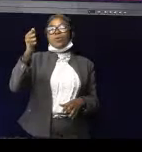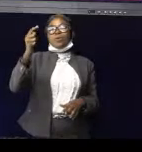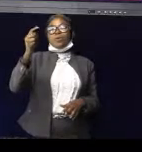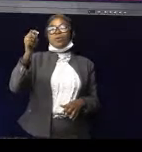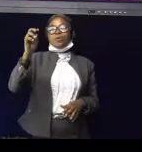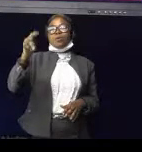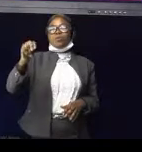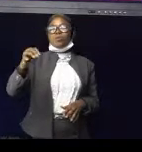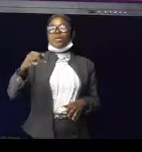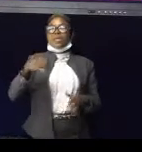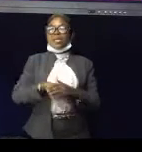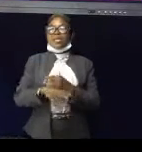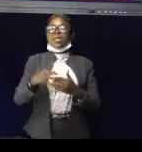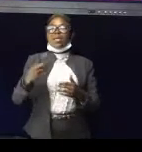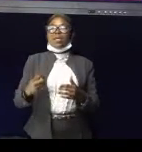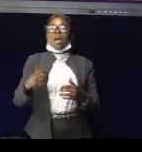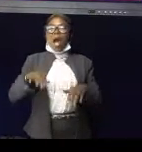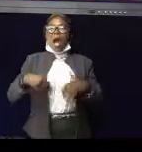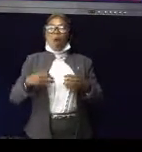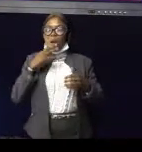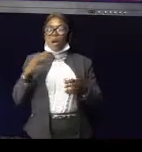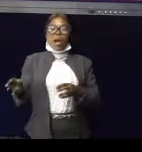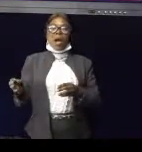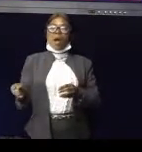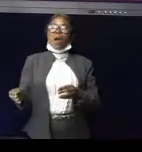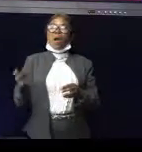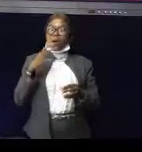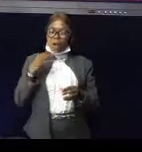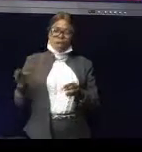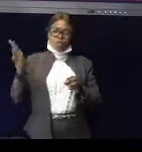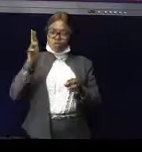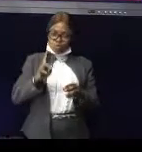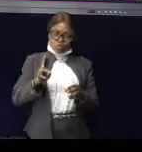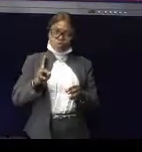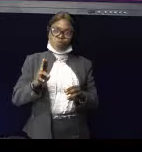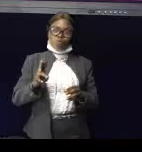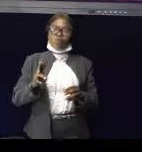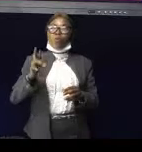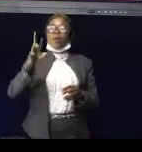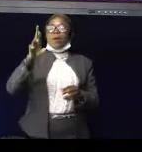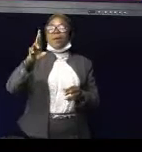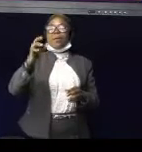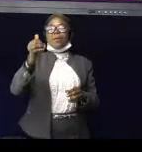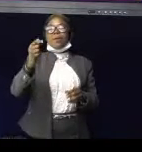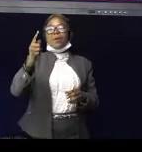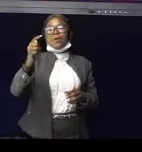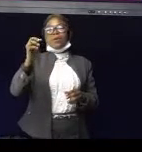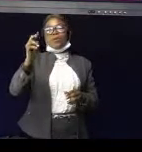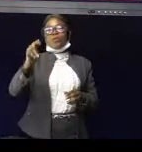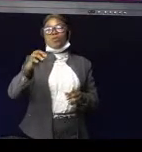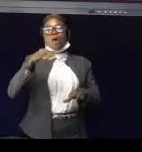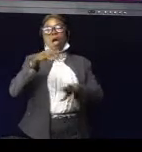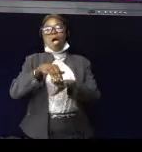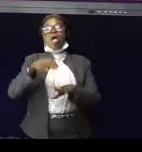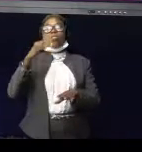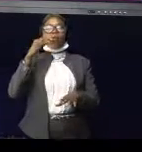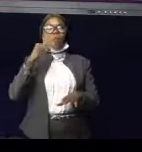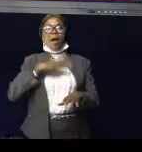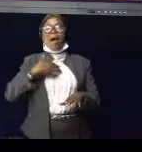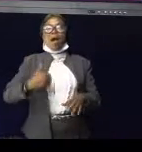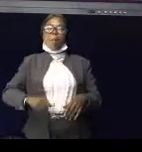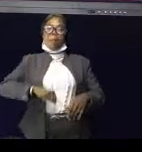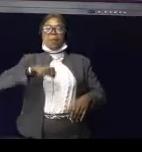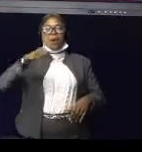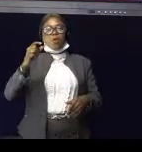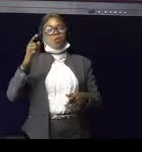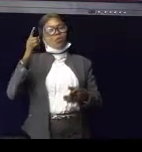apply ratio in solving real-life problems. I mean, how you can use ratio at home and brag with your parents and your